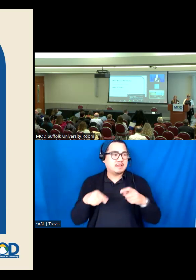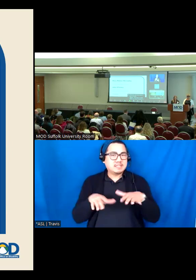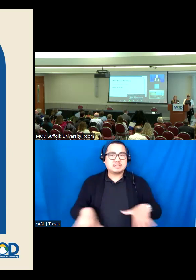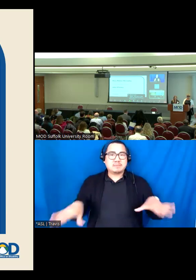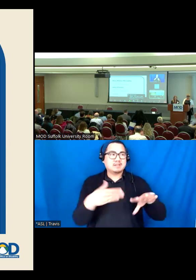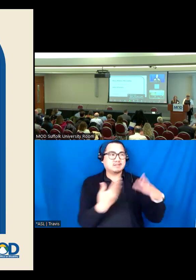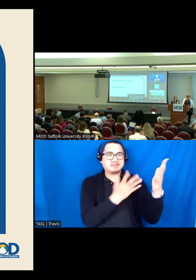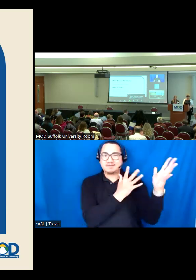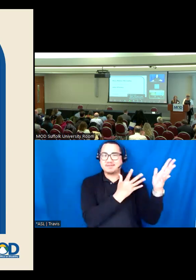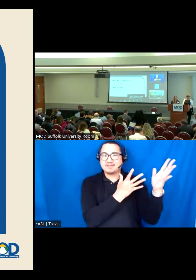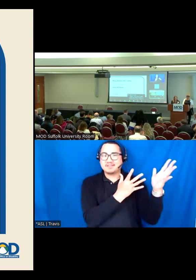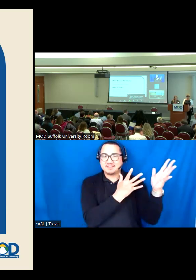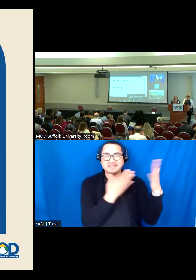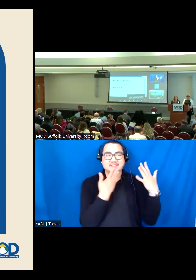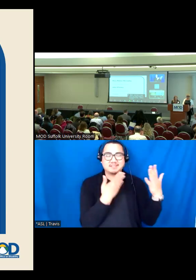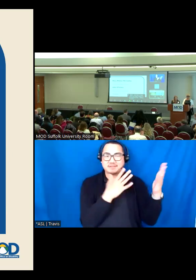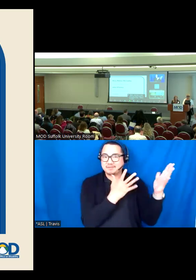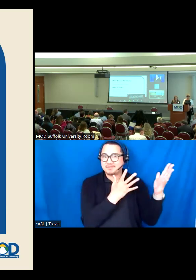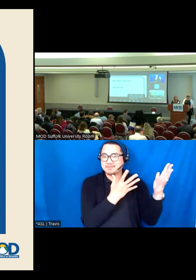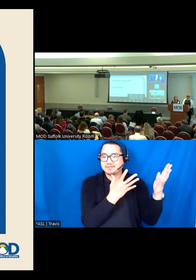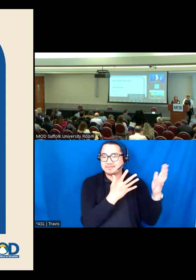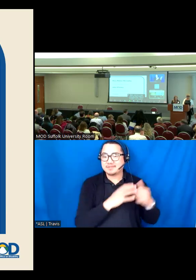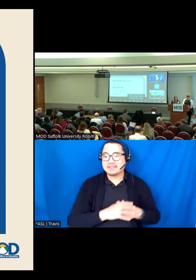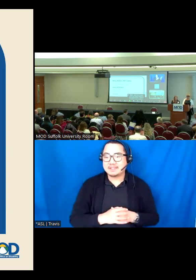a round of applause.